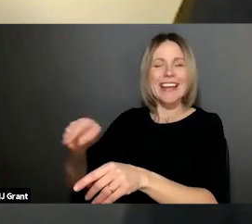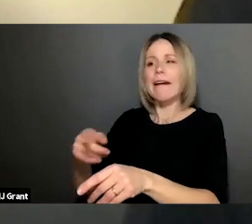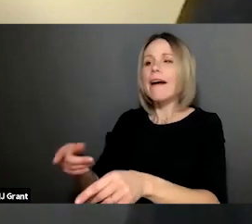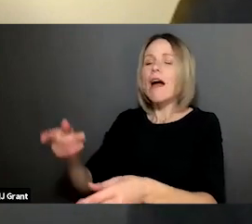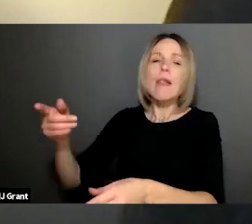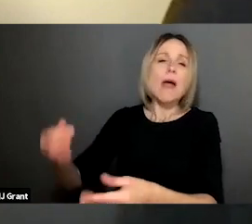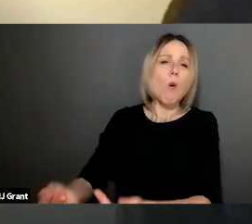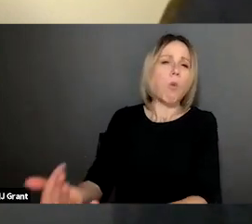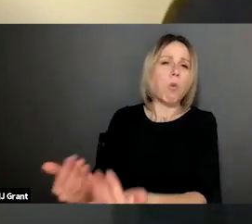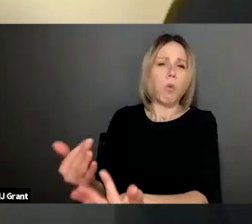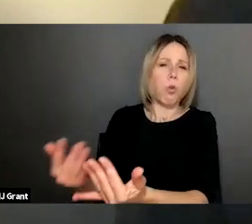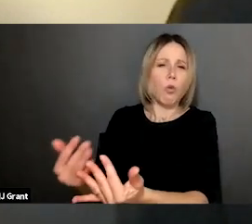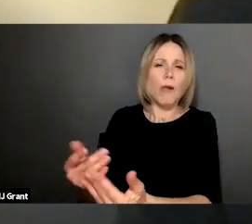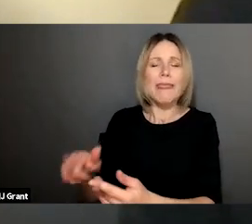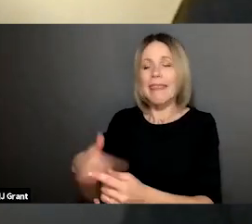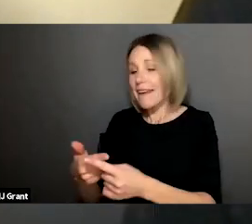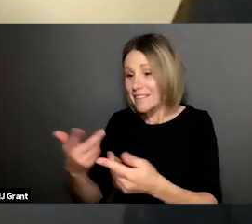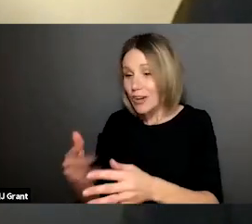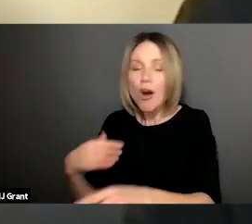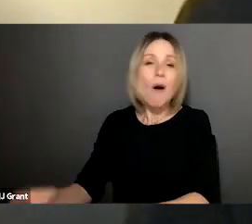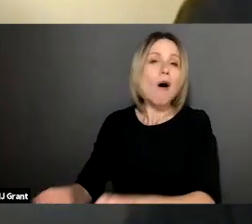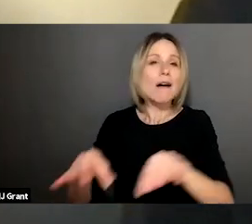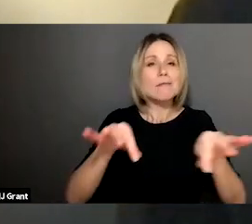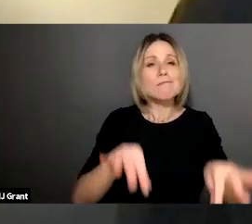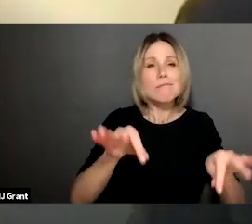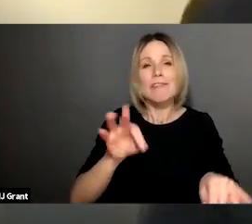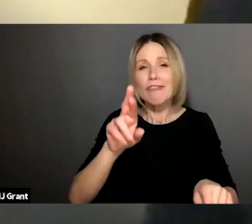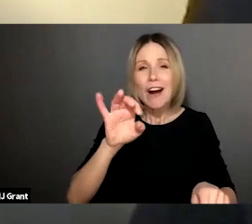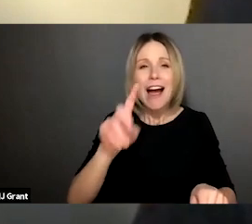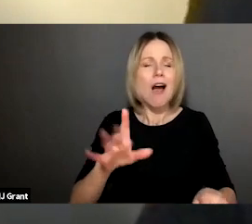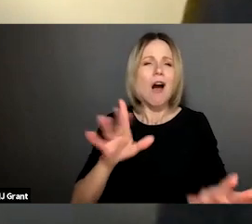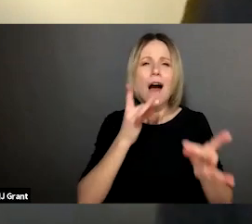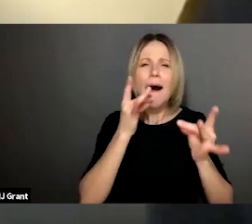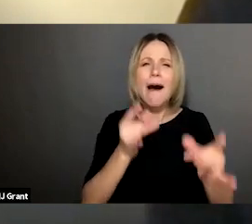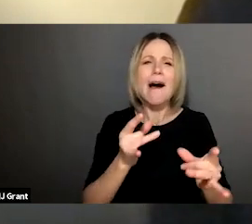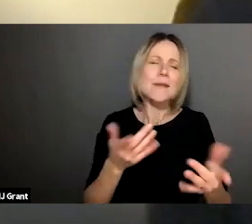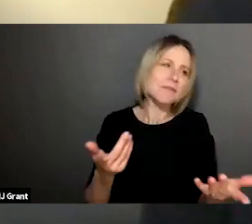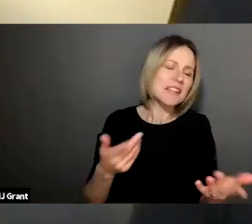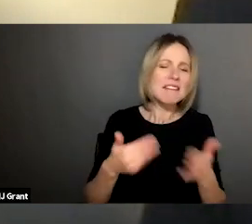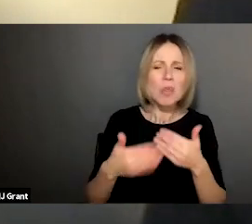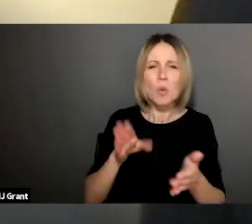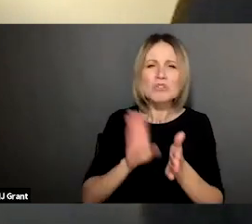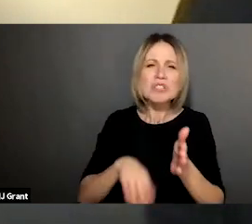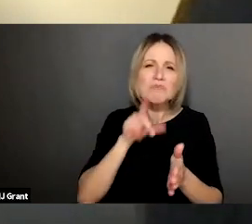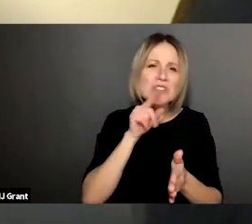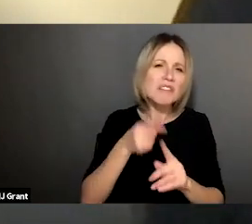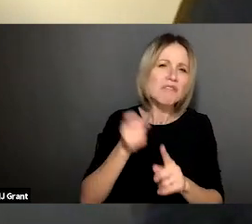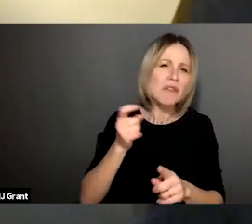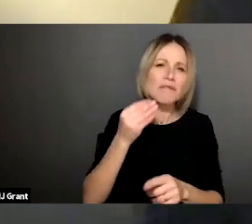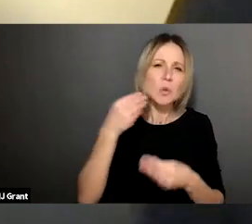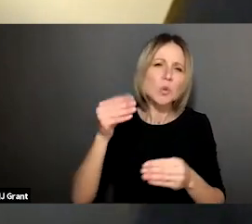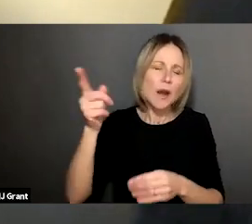garbage commodity chicken from the supermarket. But at the end of the day, it's like, it's a little bit of a magic trick.